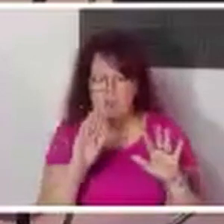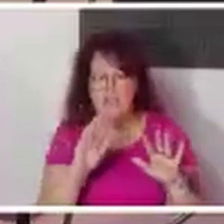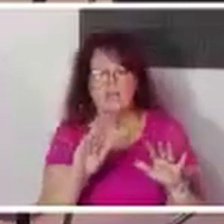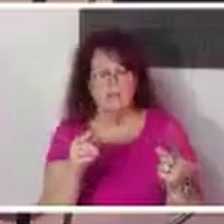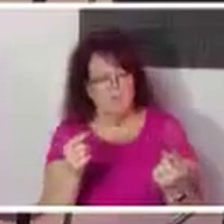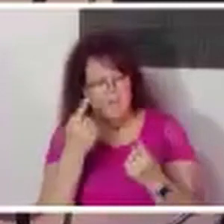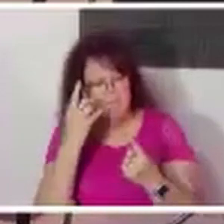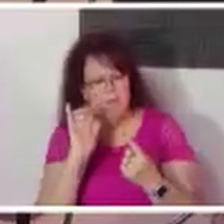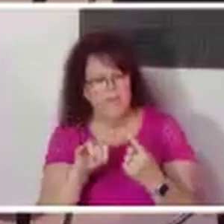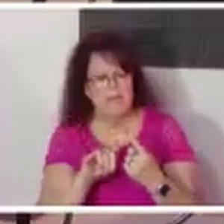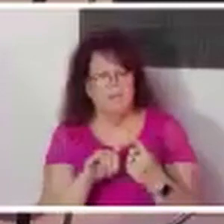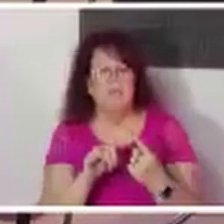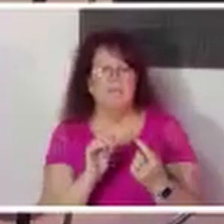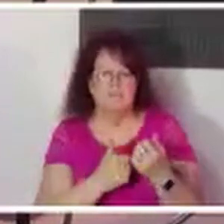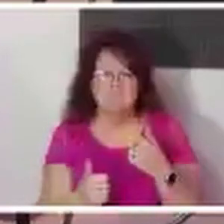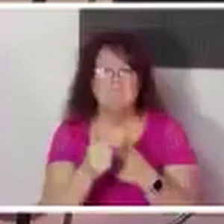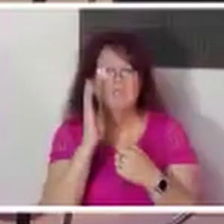for your court dates moving forward.